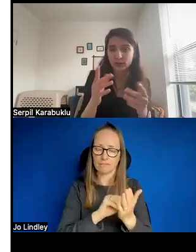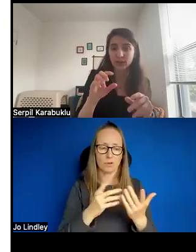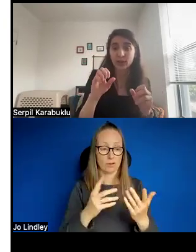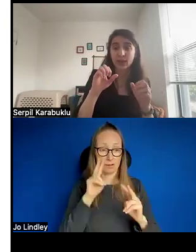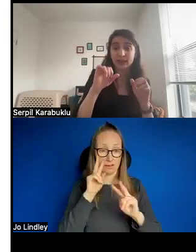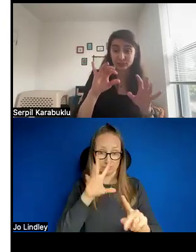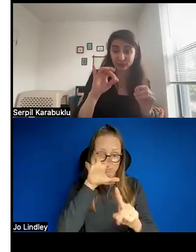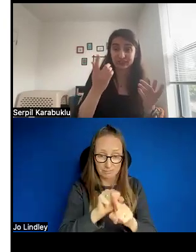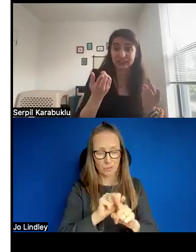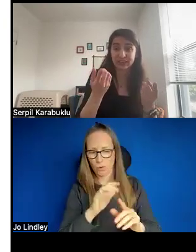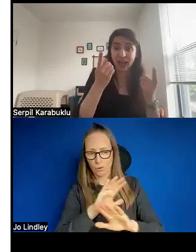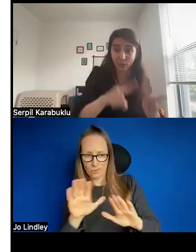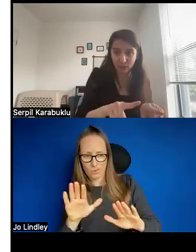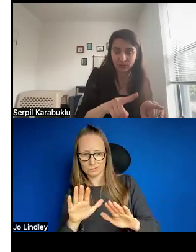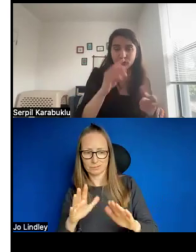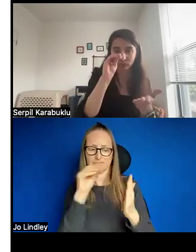not.